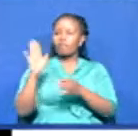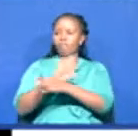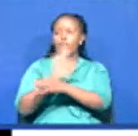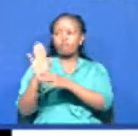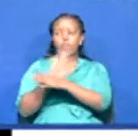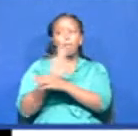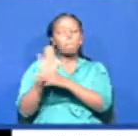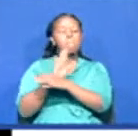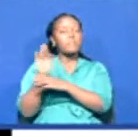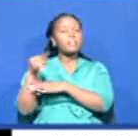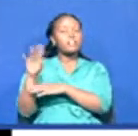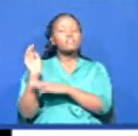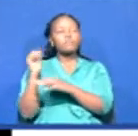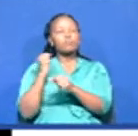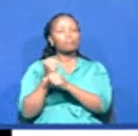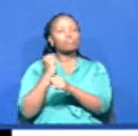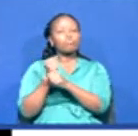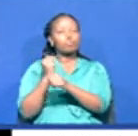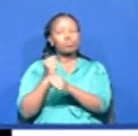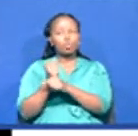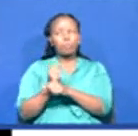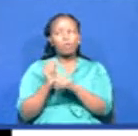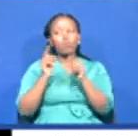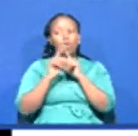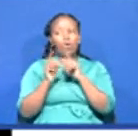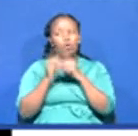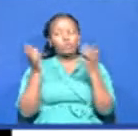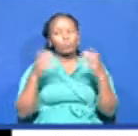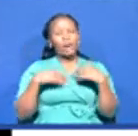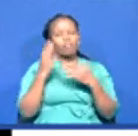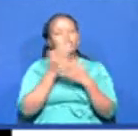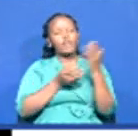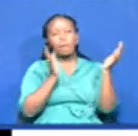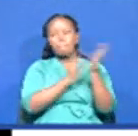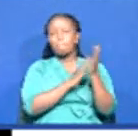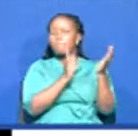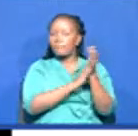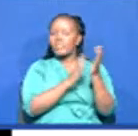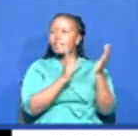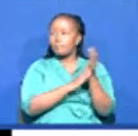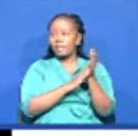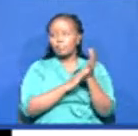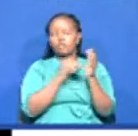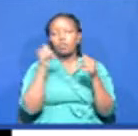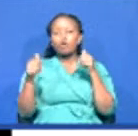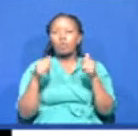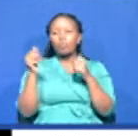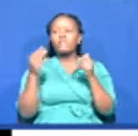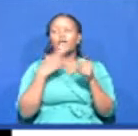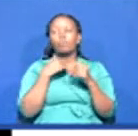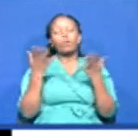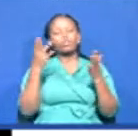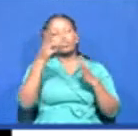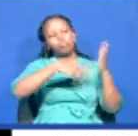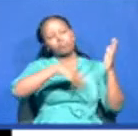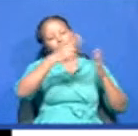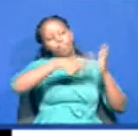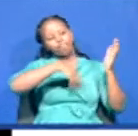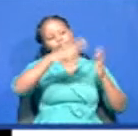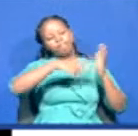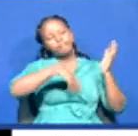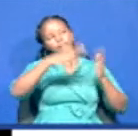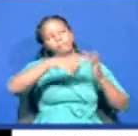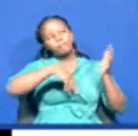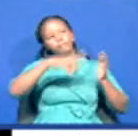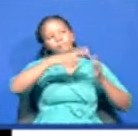forum, and have some remarks from her that I would wish to go through.